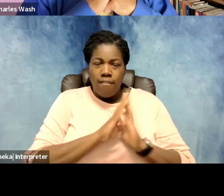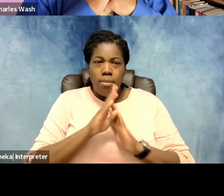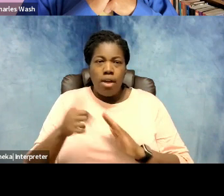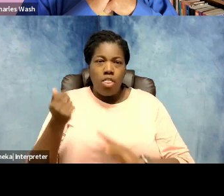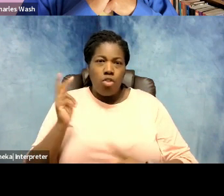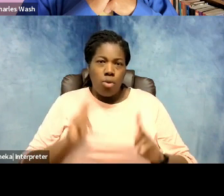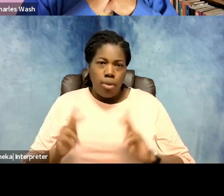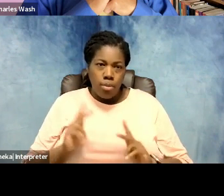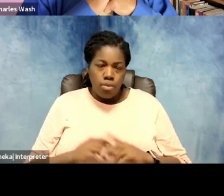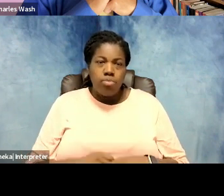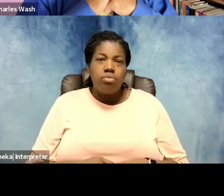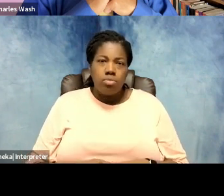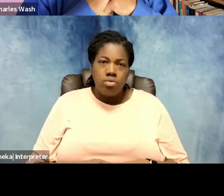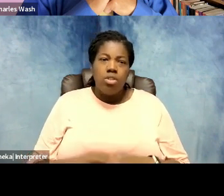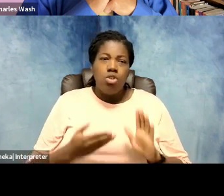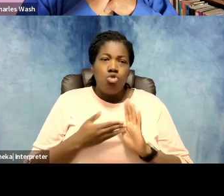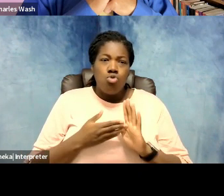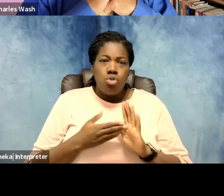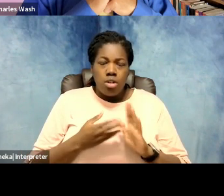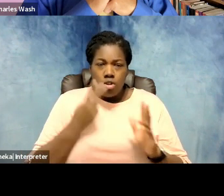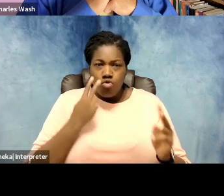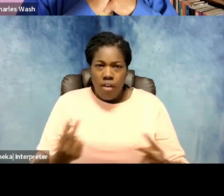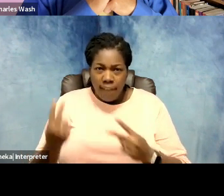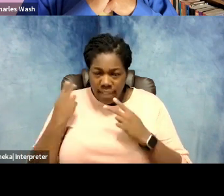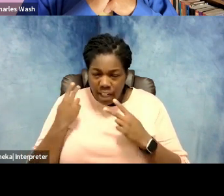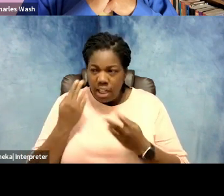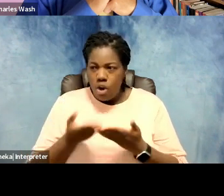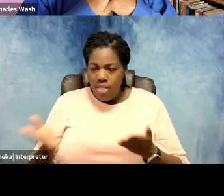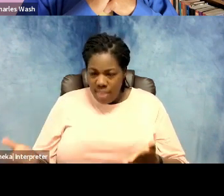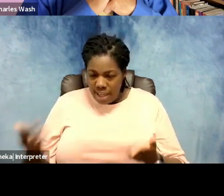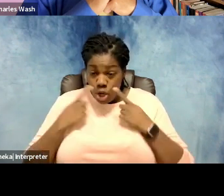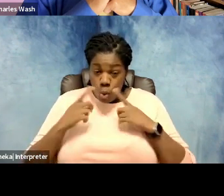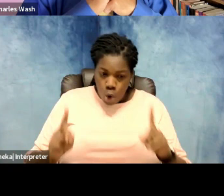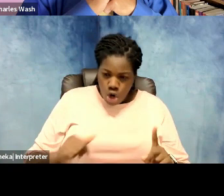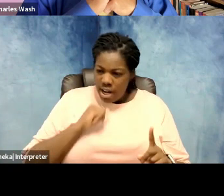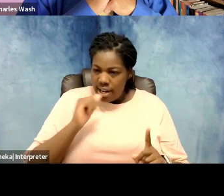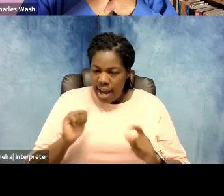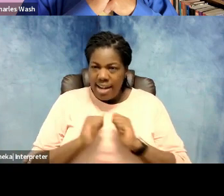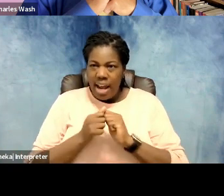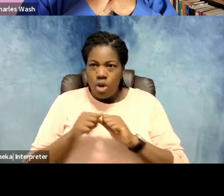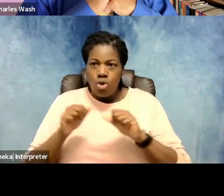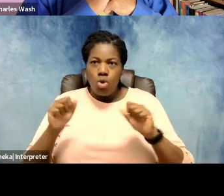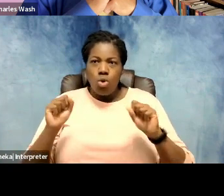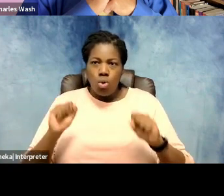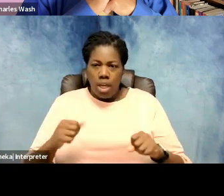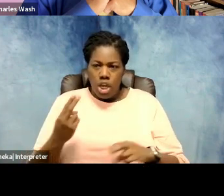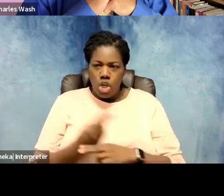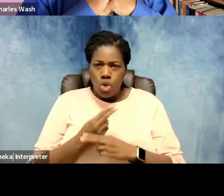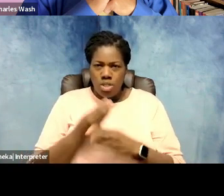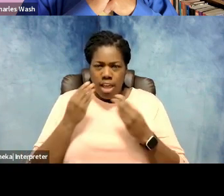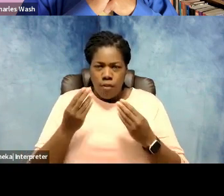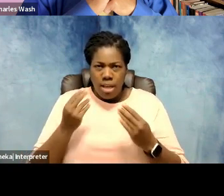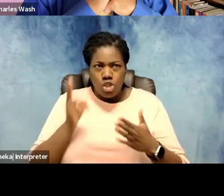along the way. Reflecting on the past, what worked, what didn't work, and how can you use that as